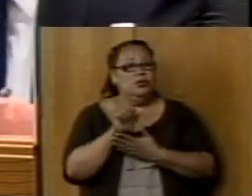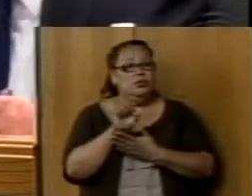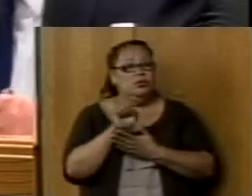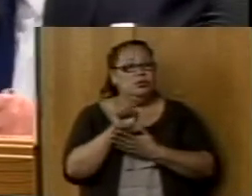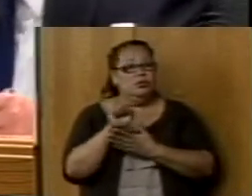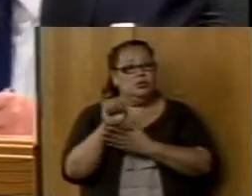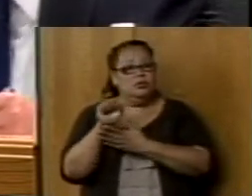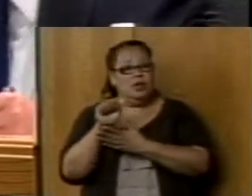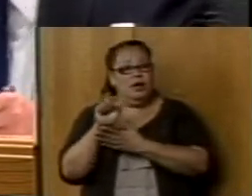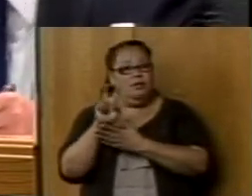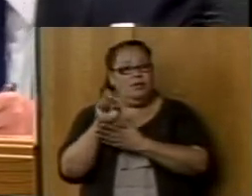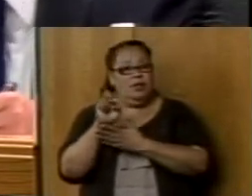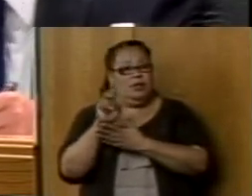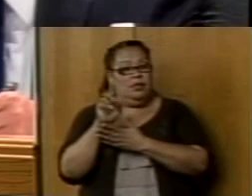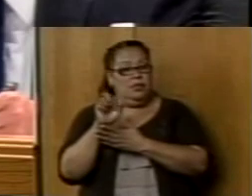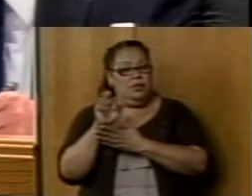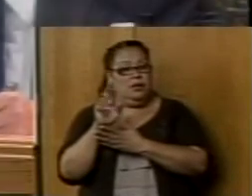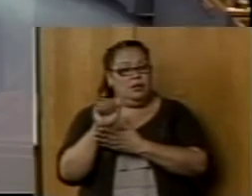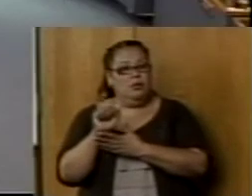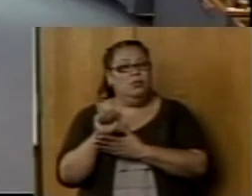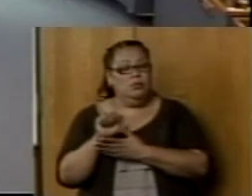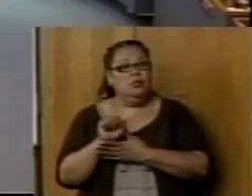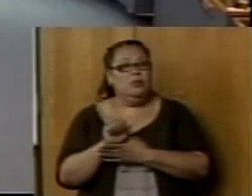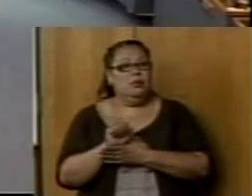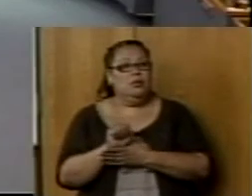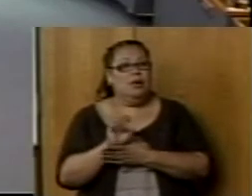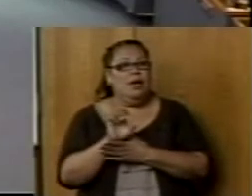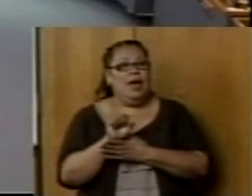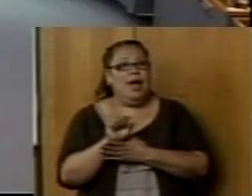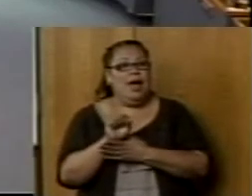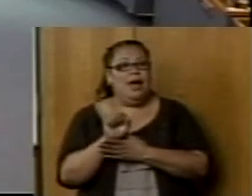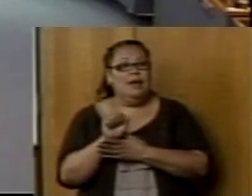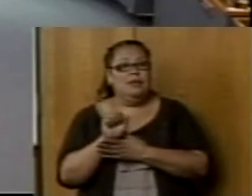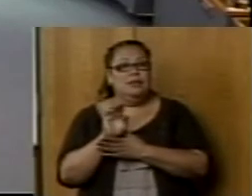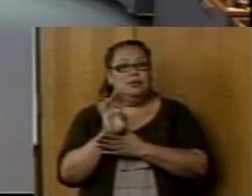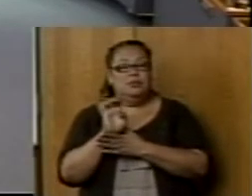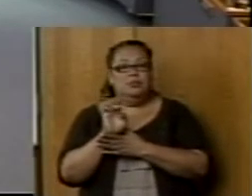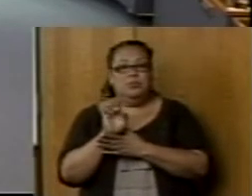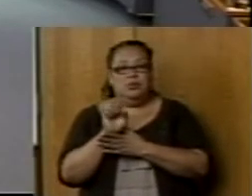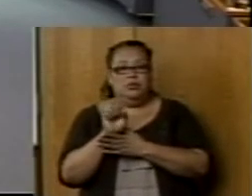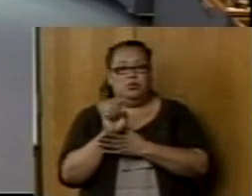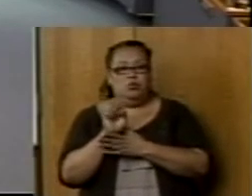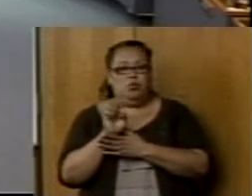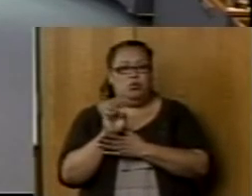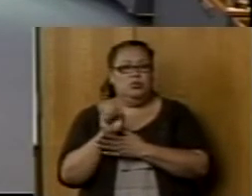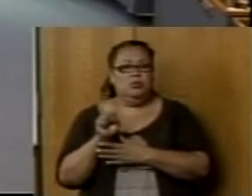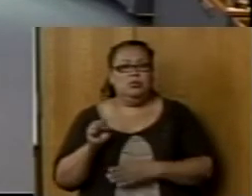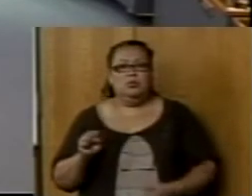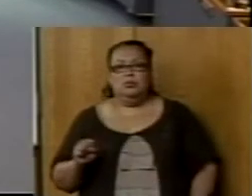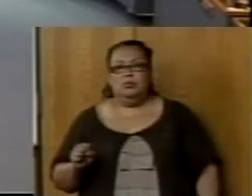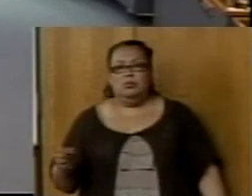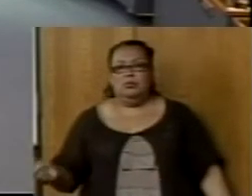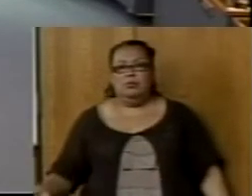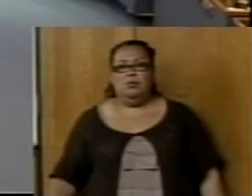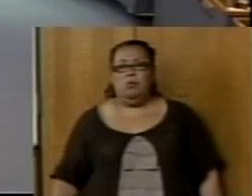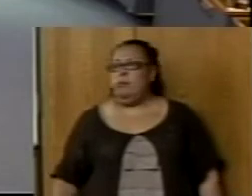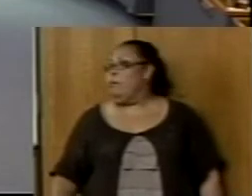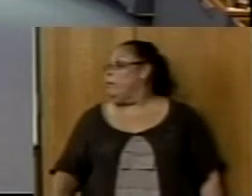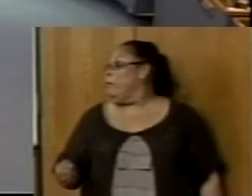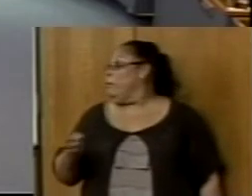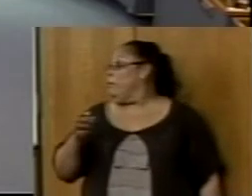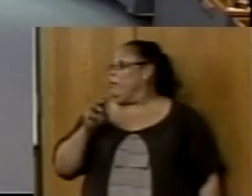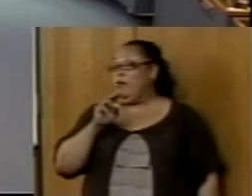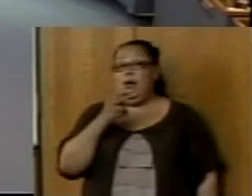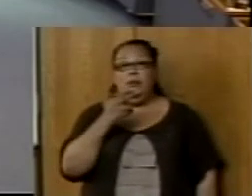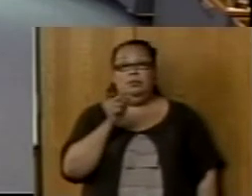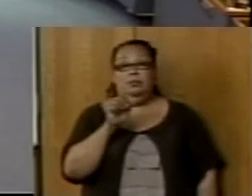Yes, I just had a concern because I noticed that we only had one bid. Yeah, me too. What happened? What happened? Dr. Montoya? Mr. Haynes, if